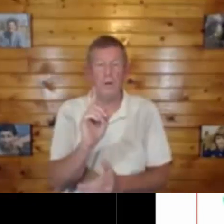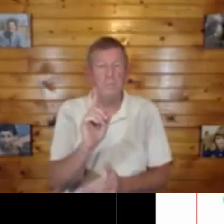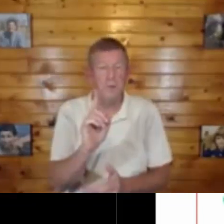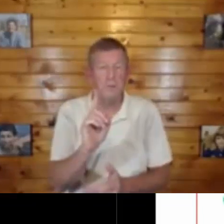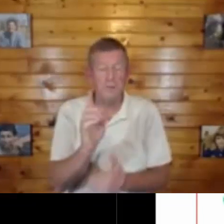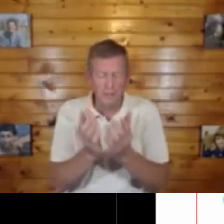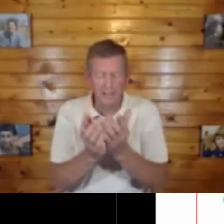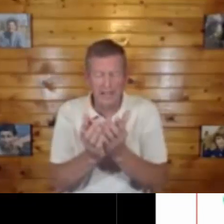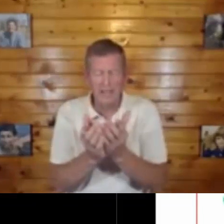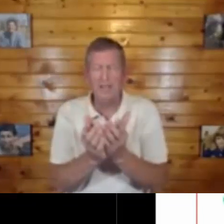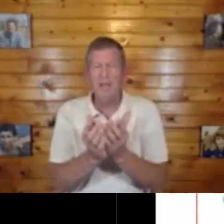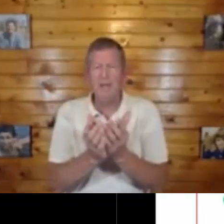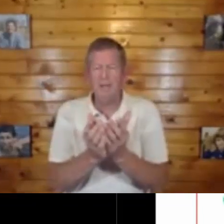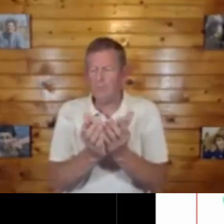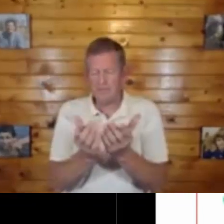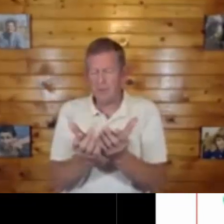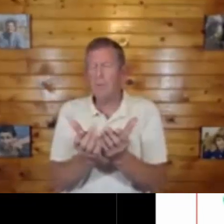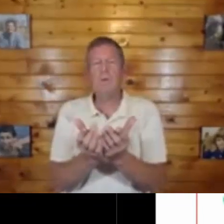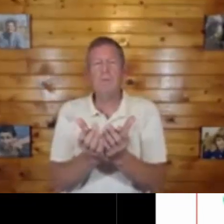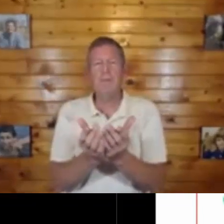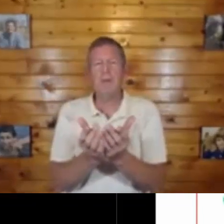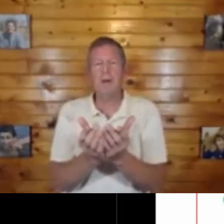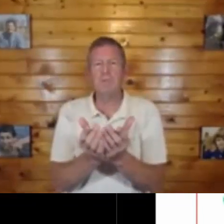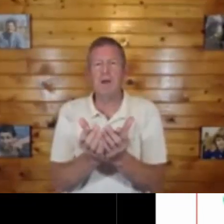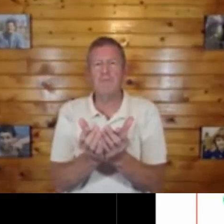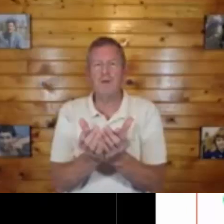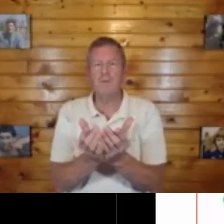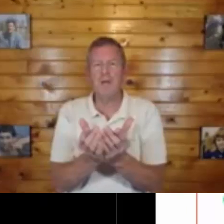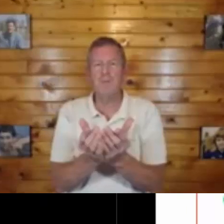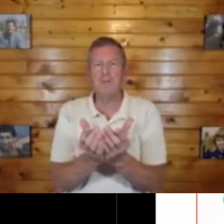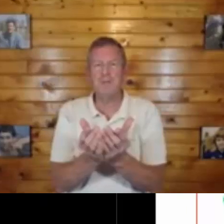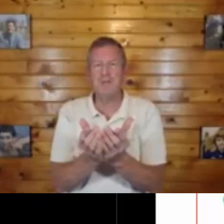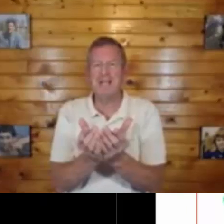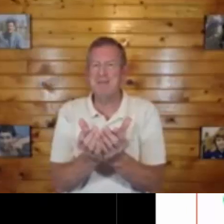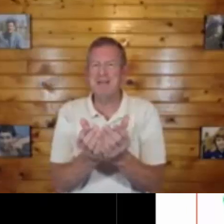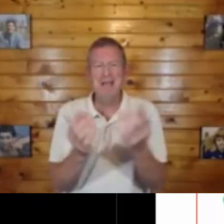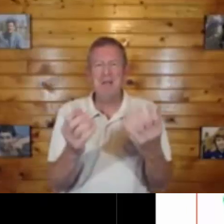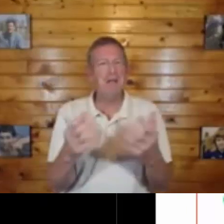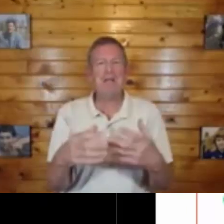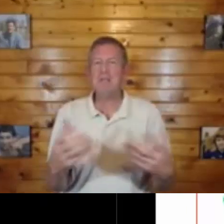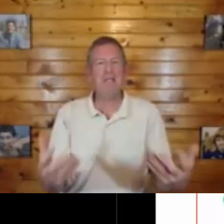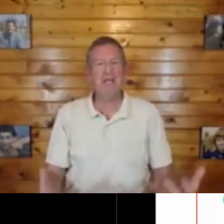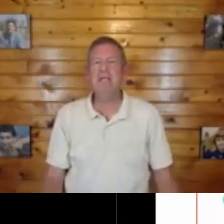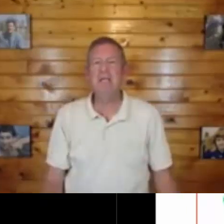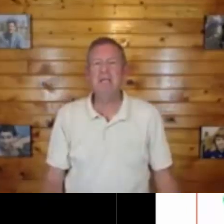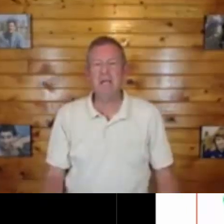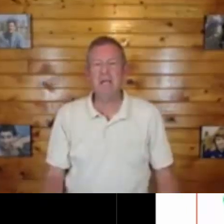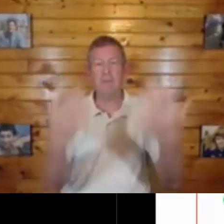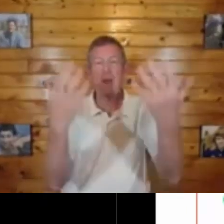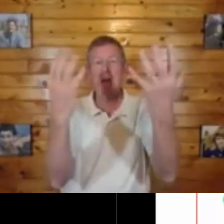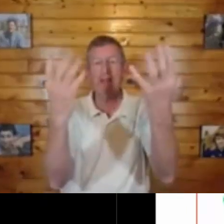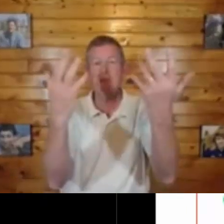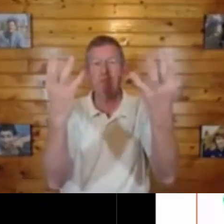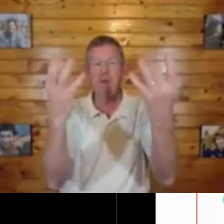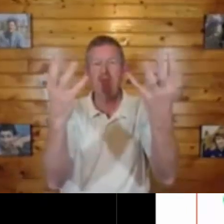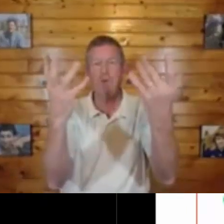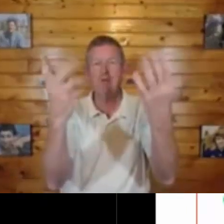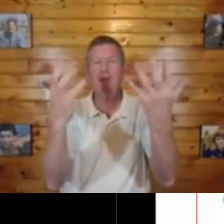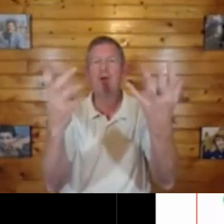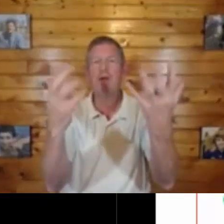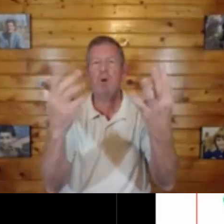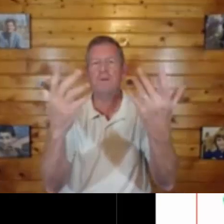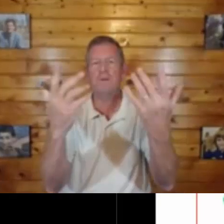for one person looking at it, don't sit 2 or 3 people around a smartphone and try and watch Mr. Nesbitt. You're not going to see any detail. And my hands, as you may